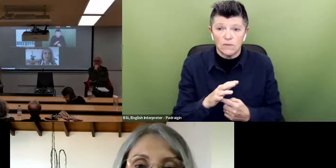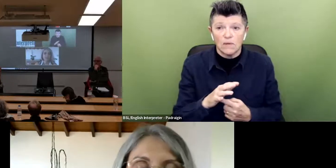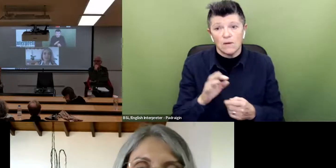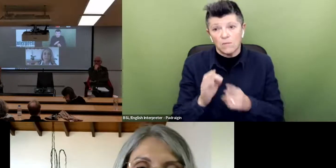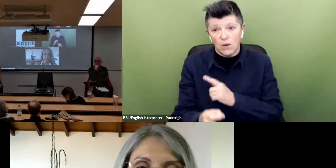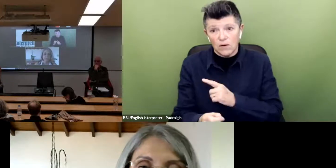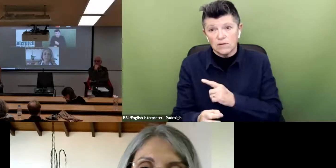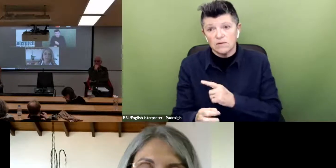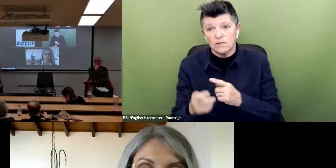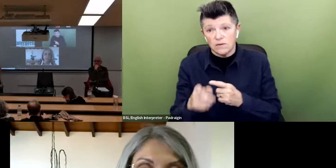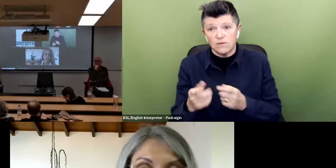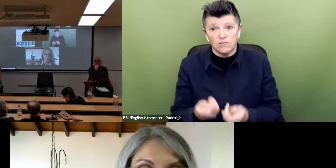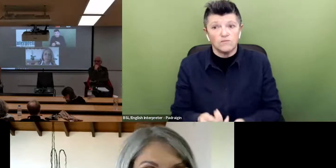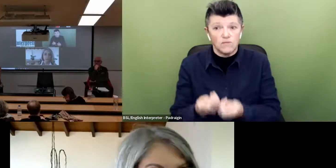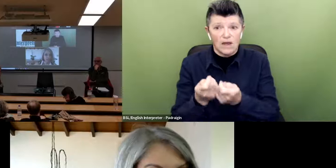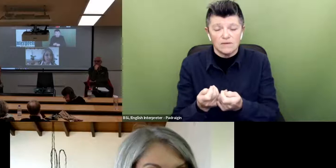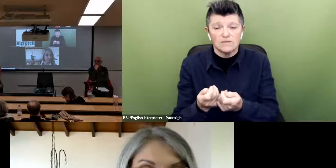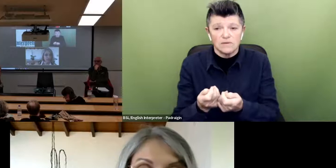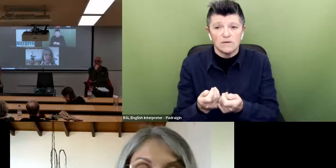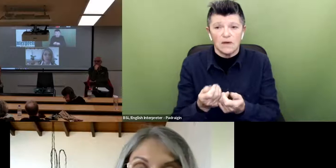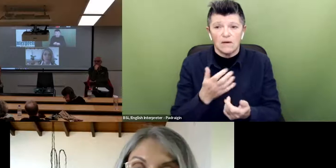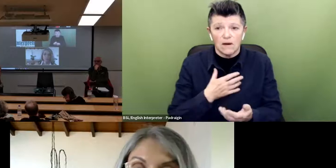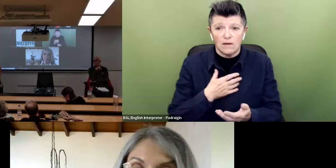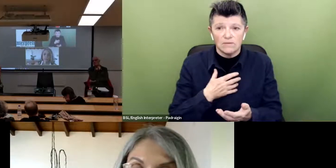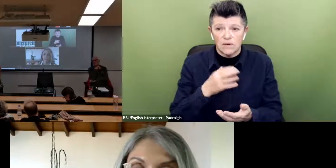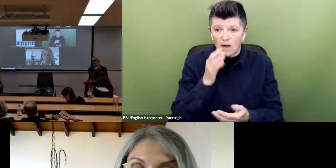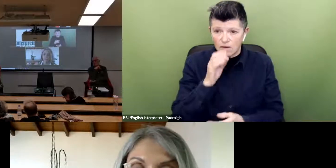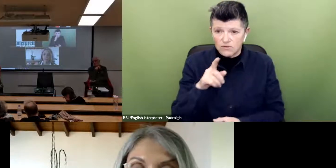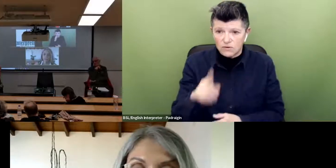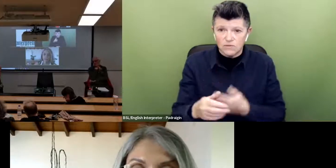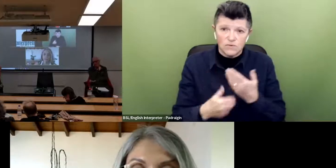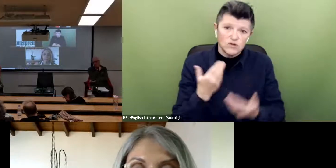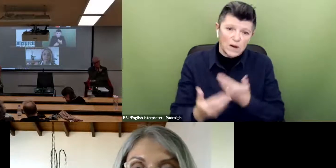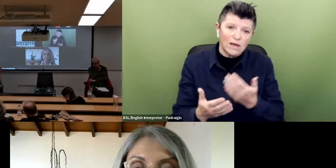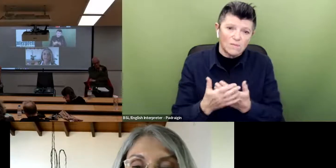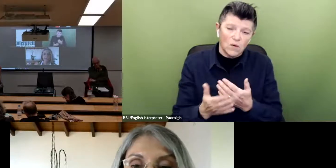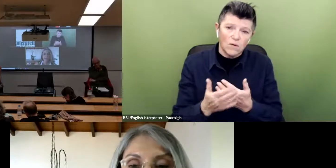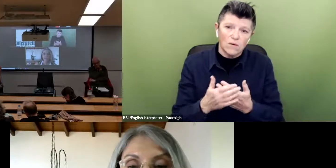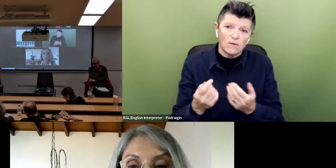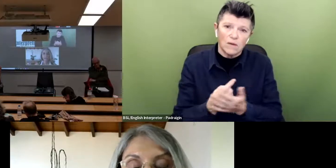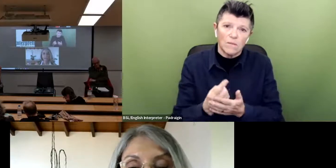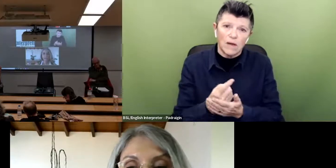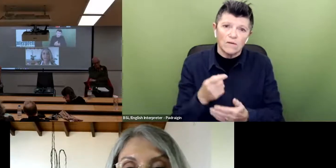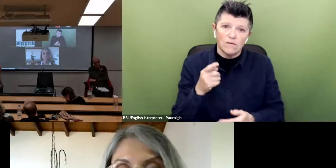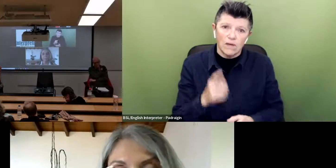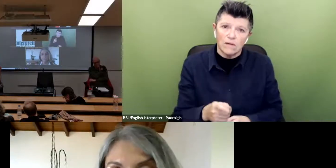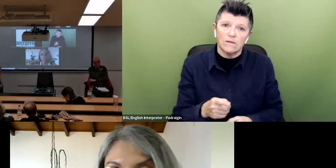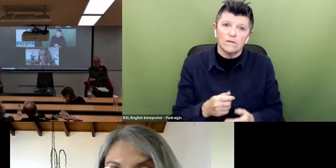Ellen raises, and I would like to invite her to elaborate a little bit more about that in